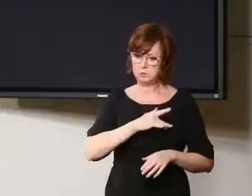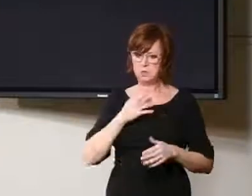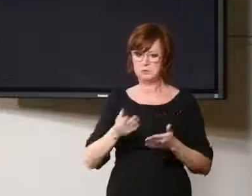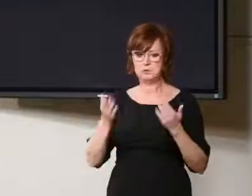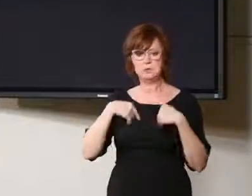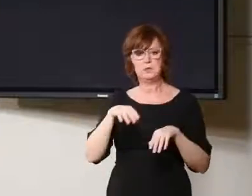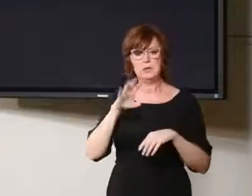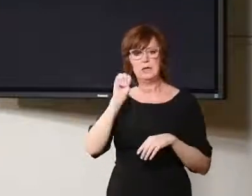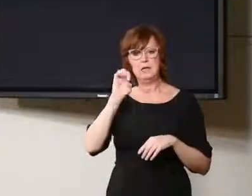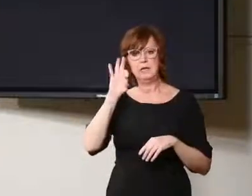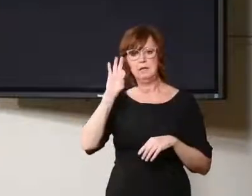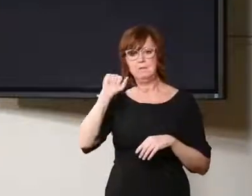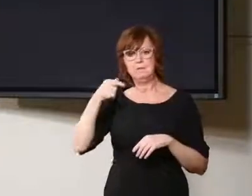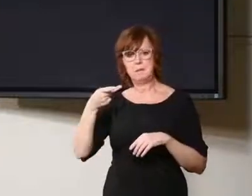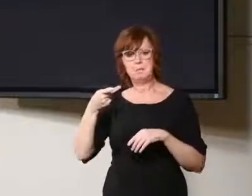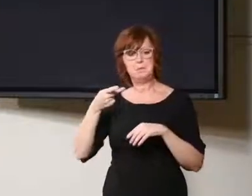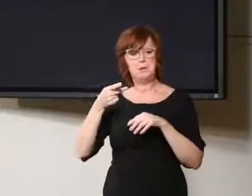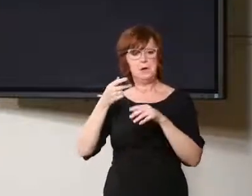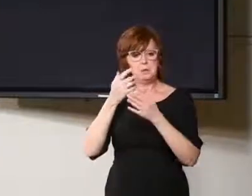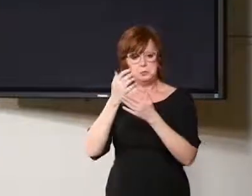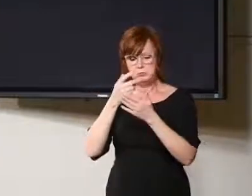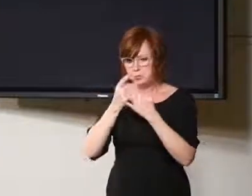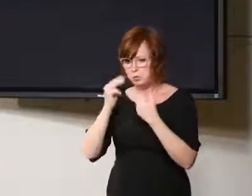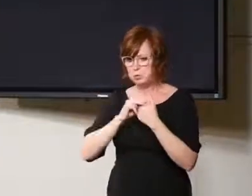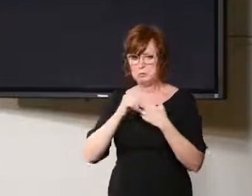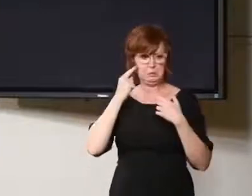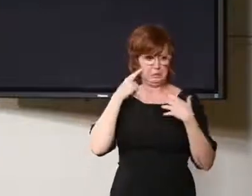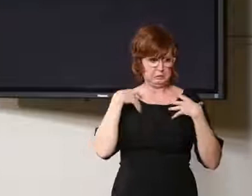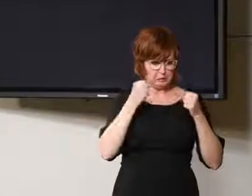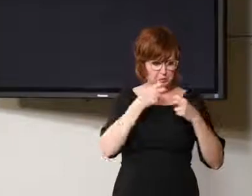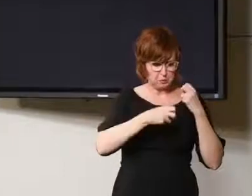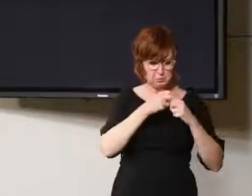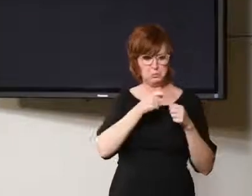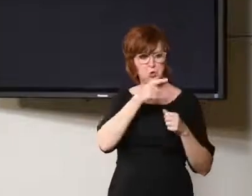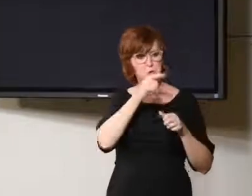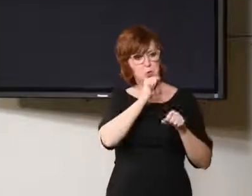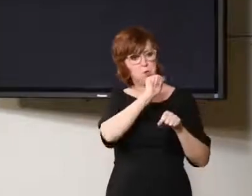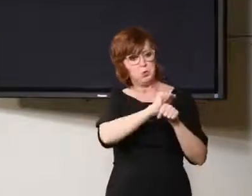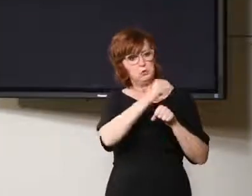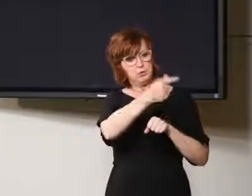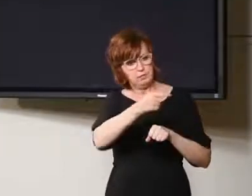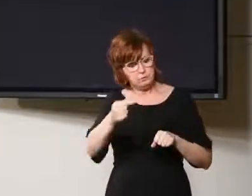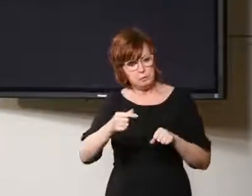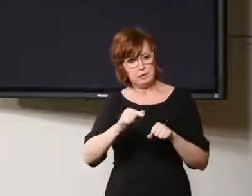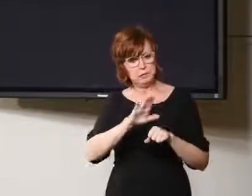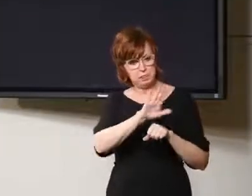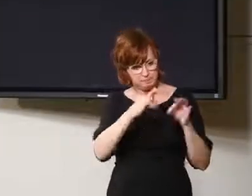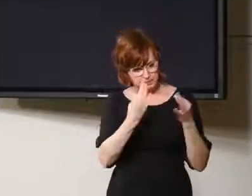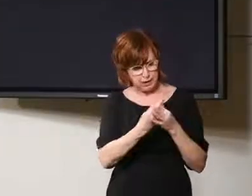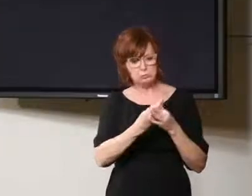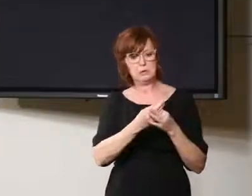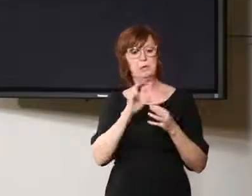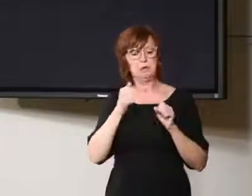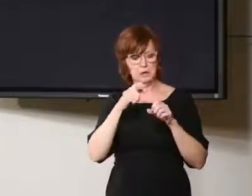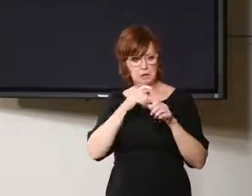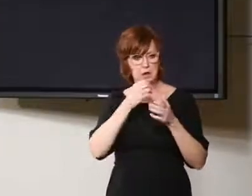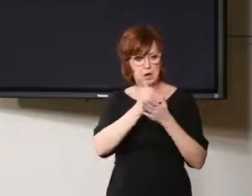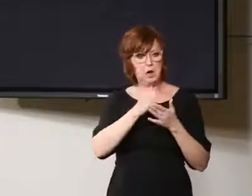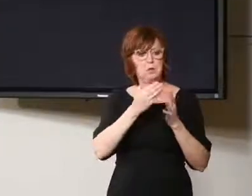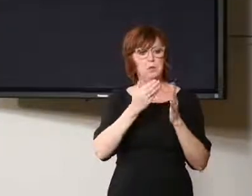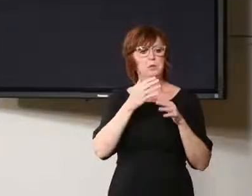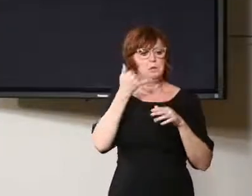and counseling for government employees and their families. The Ministry of Education continues to offer mental